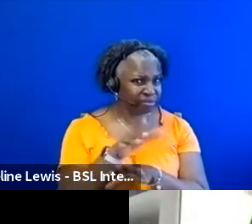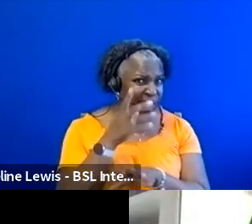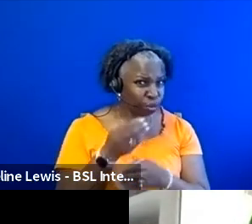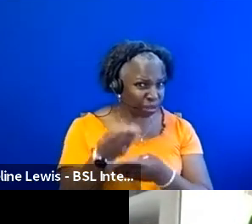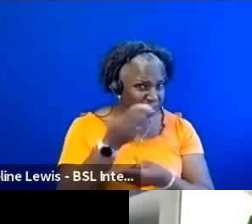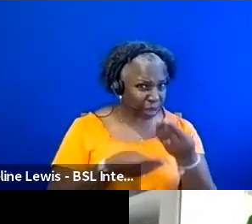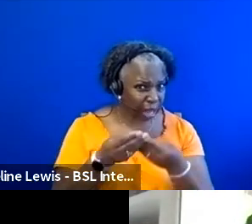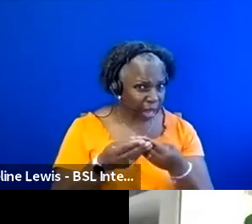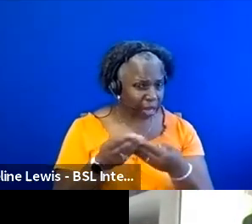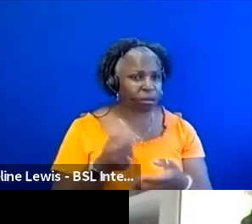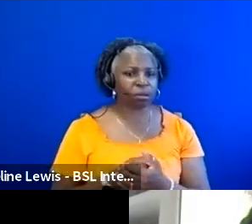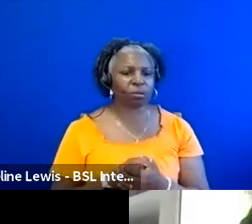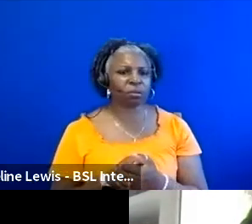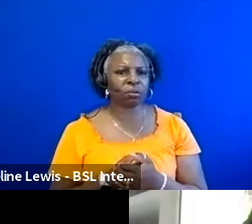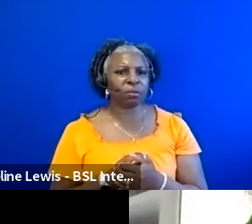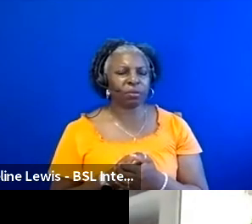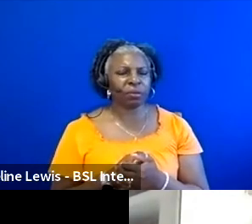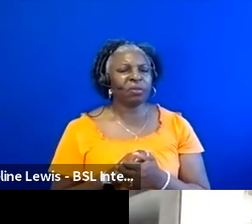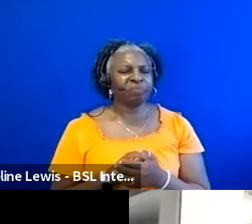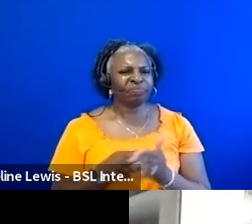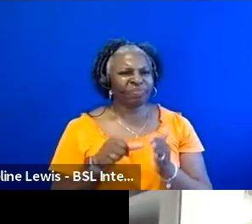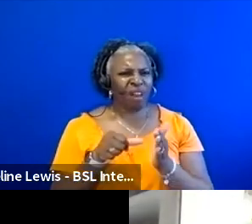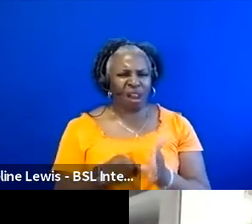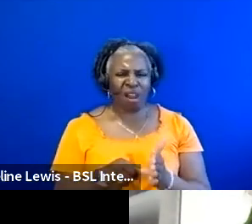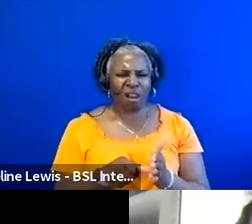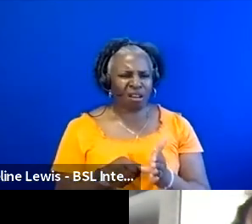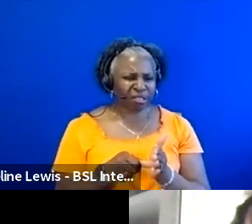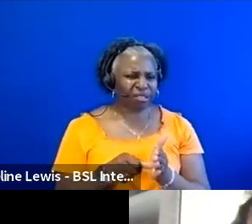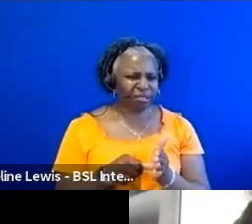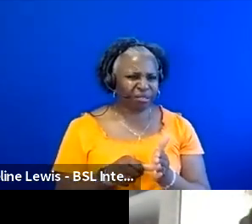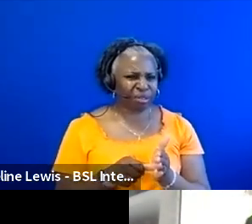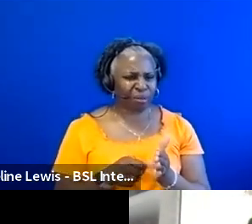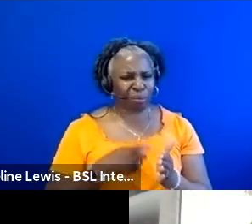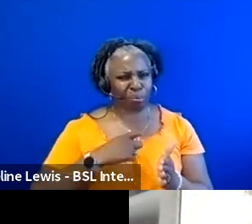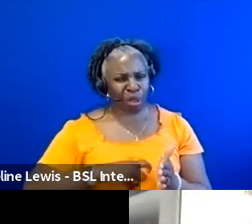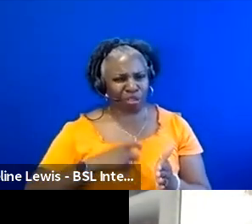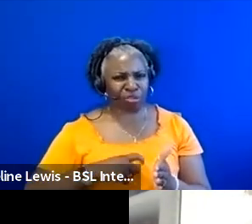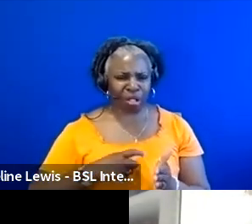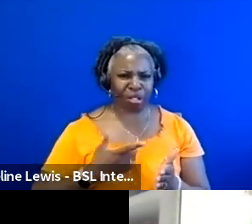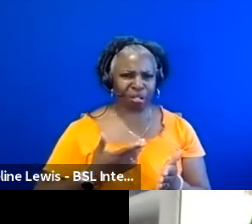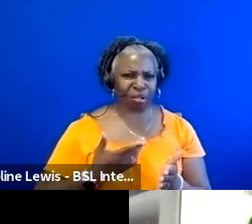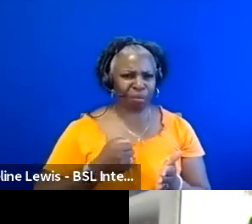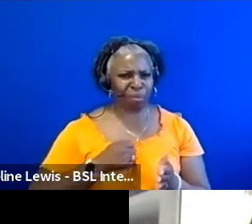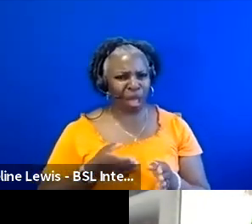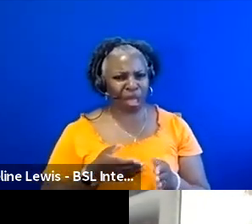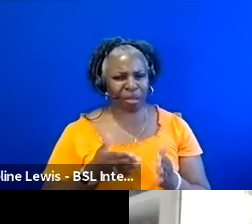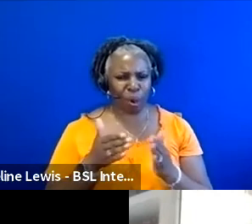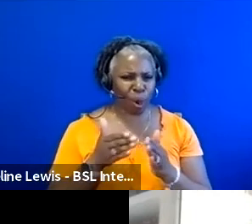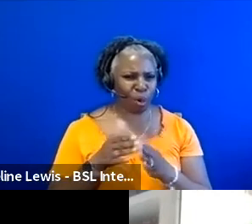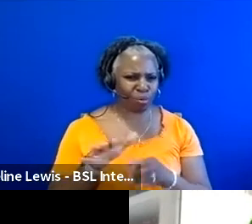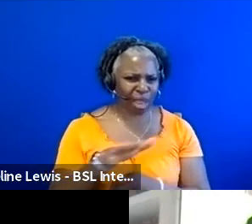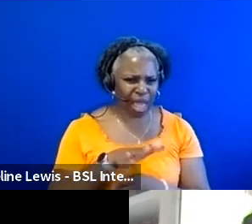that. It is harder to cover home for many reasons. One, I'll give you a simple example. For example,